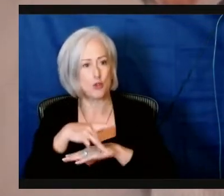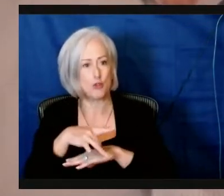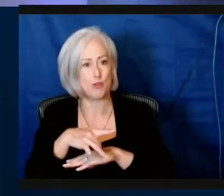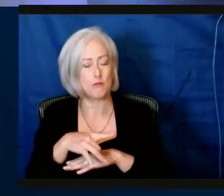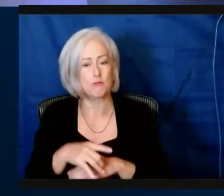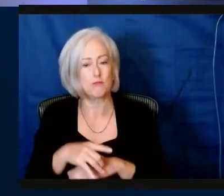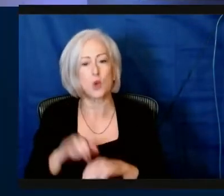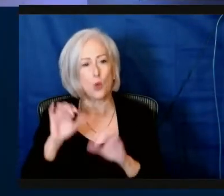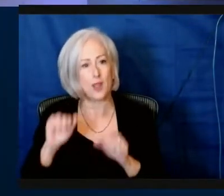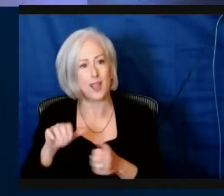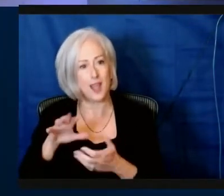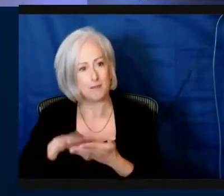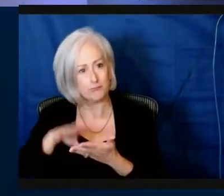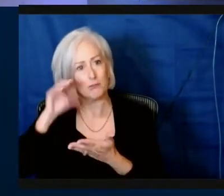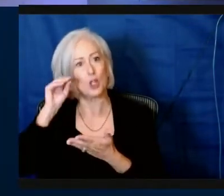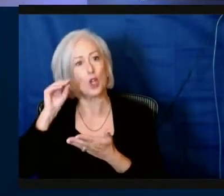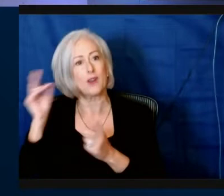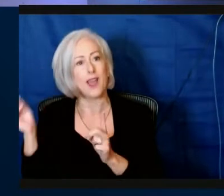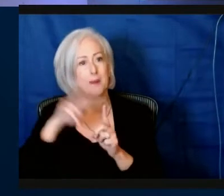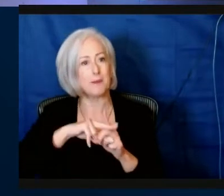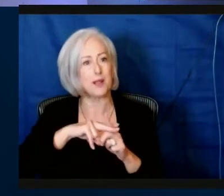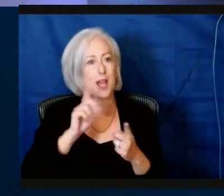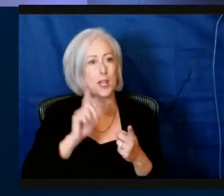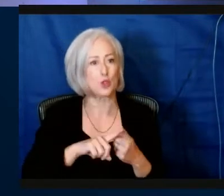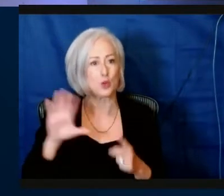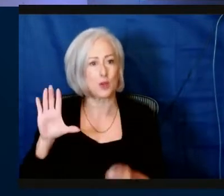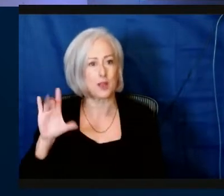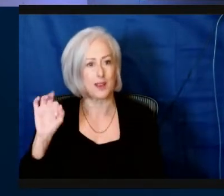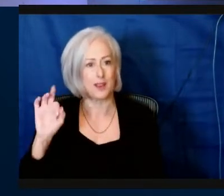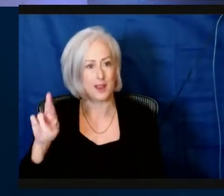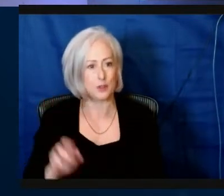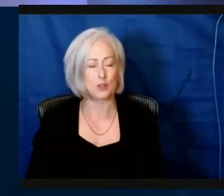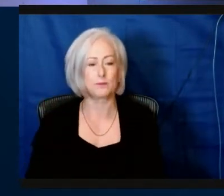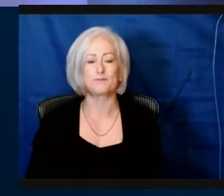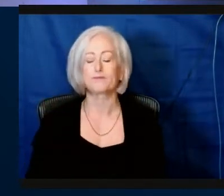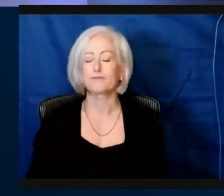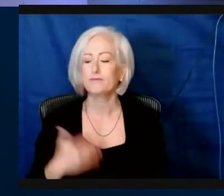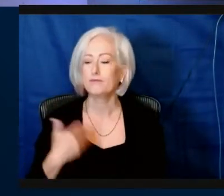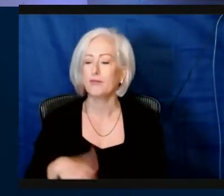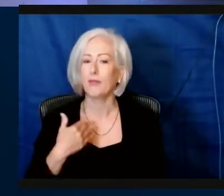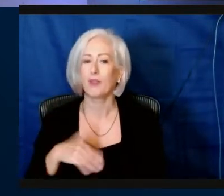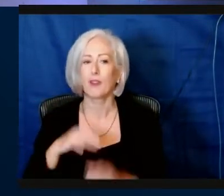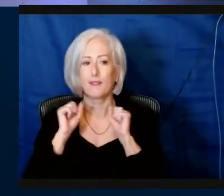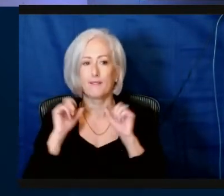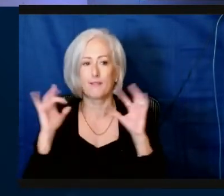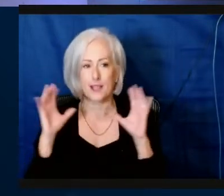Yeah, that is fascinating. So really, what I was always appreciating in Star Trek is when they had a medical